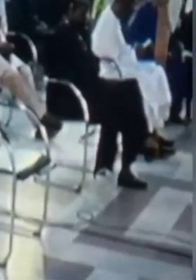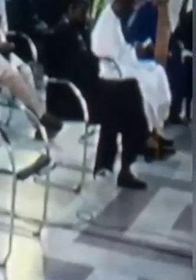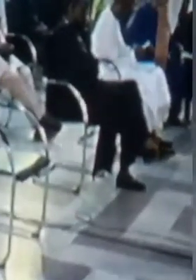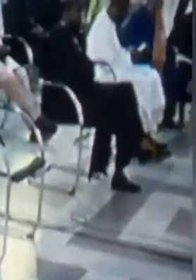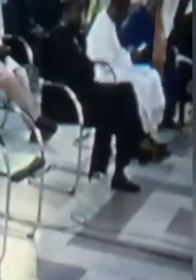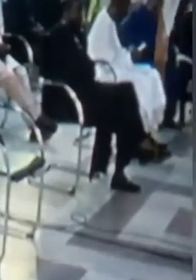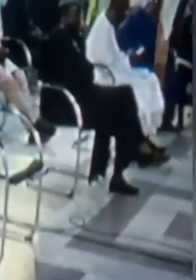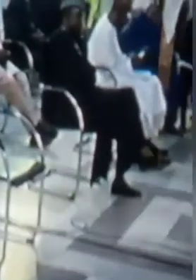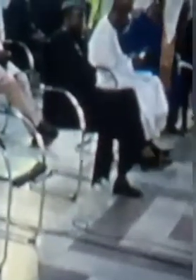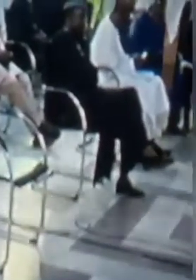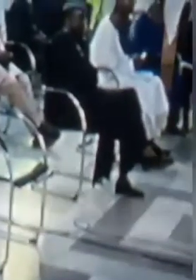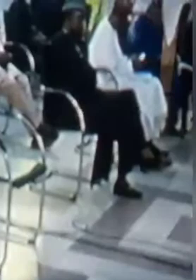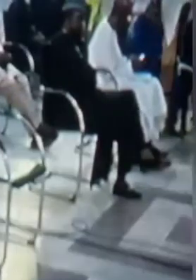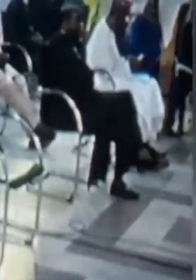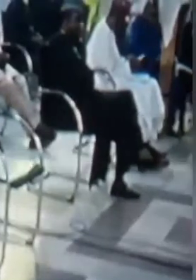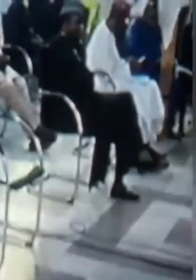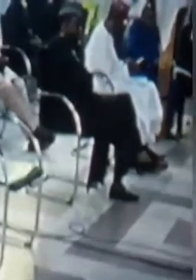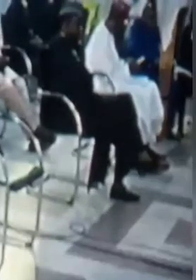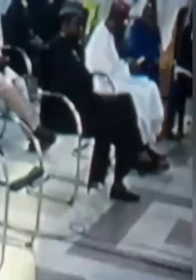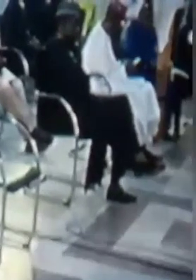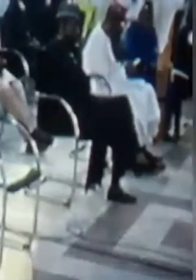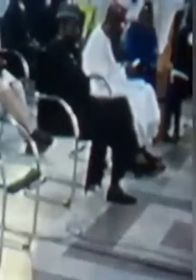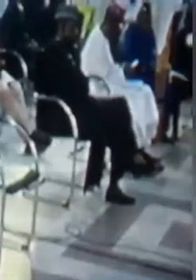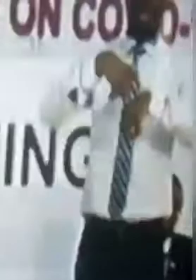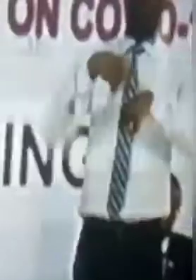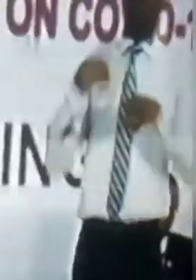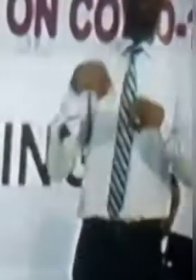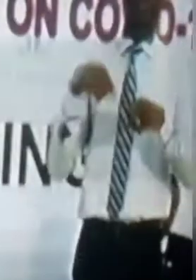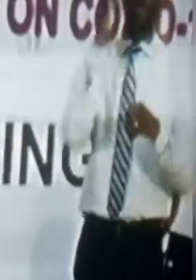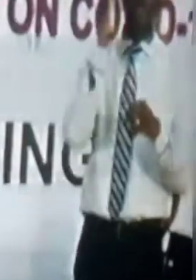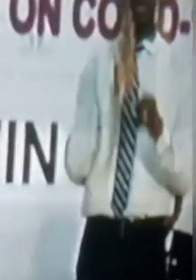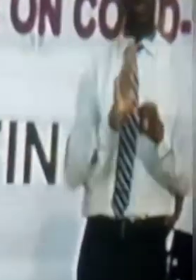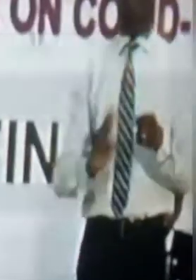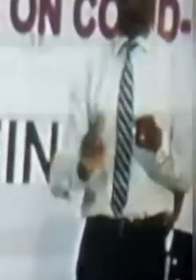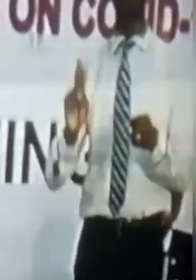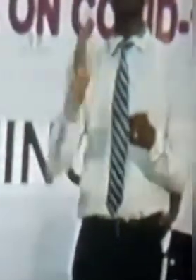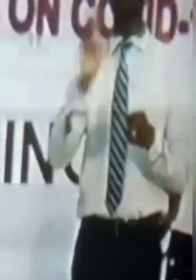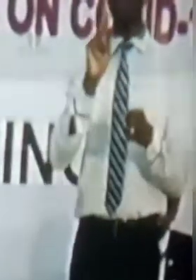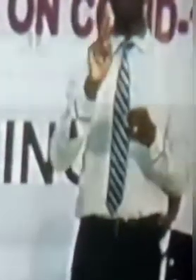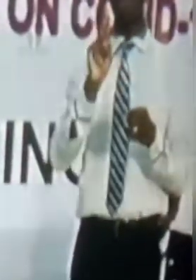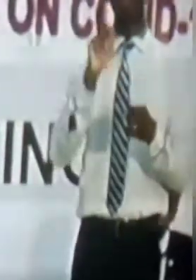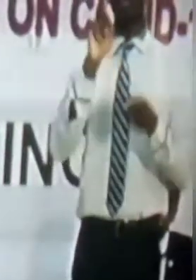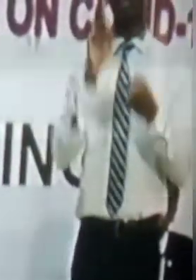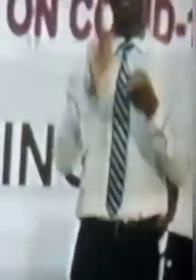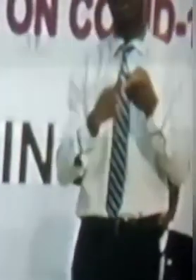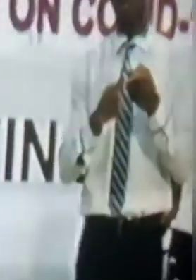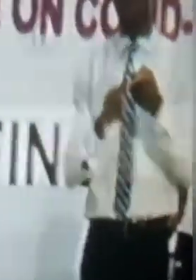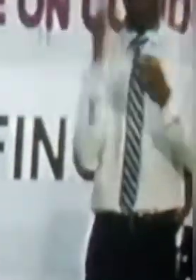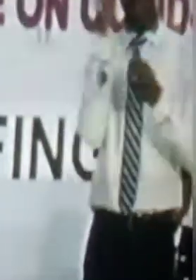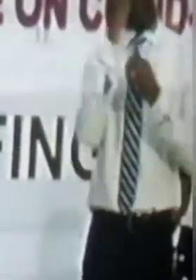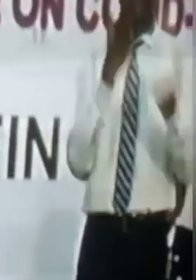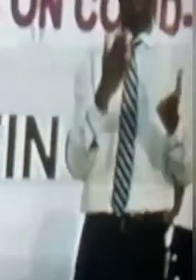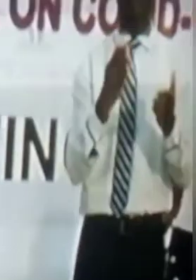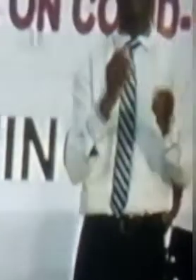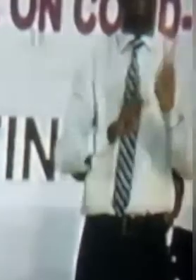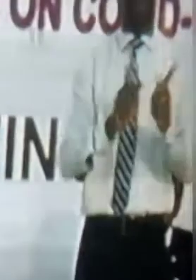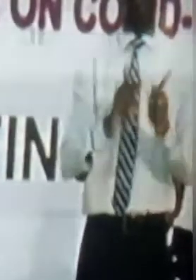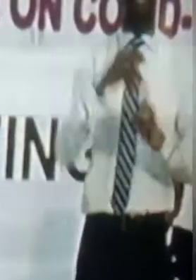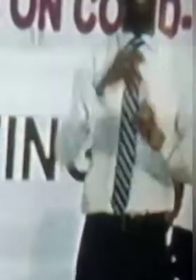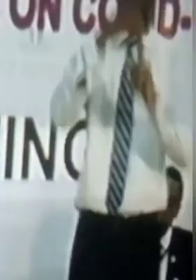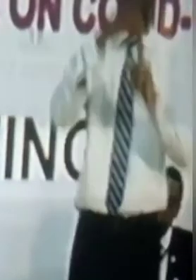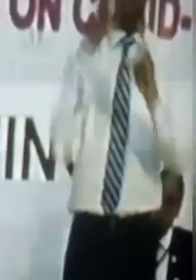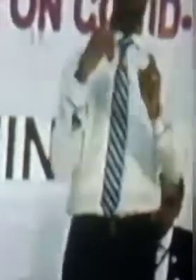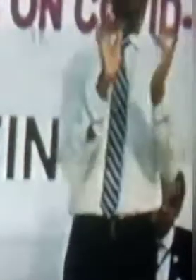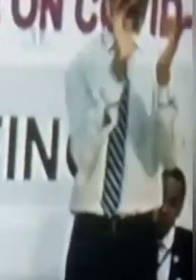strengthen our response mechanism through lessons we learn from any country at all that has had the experience and